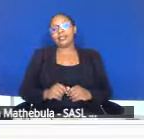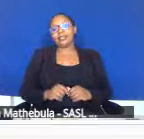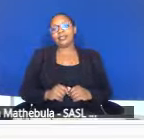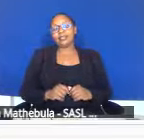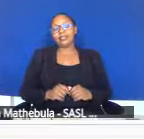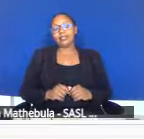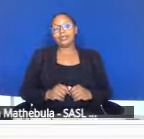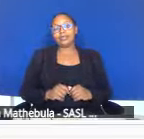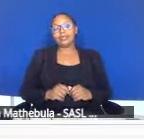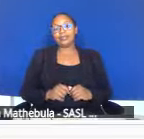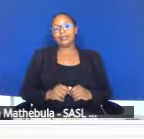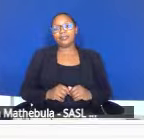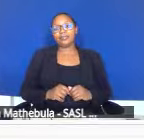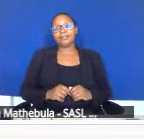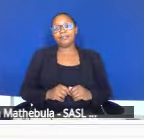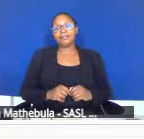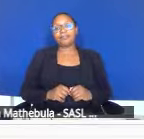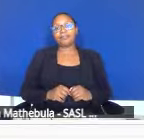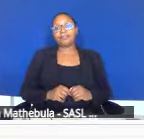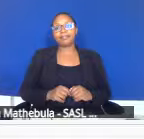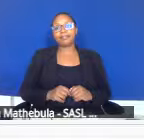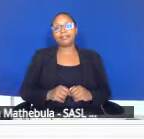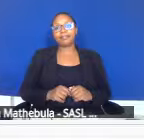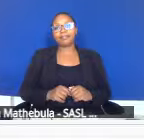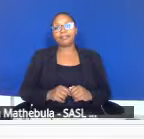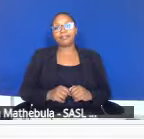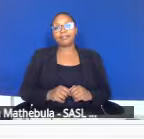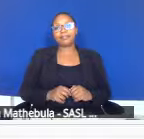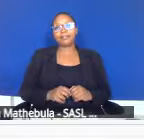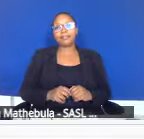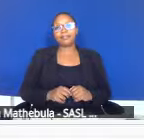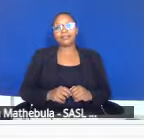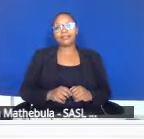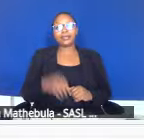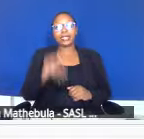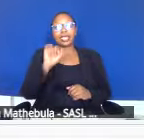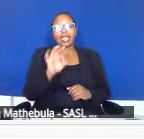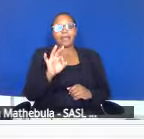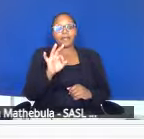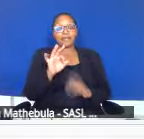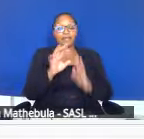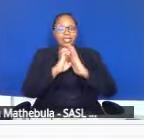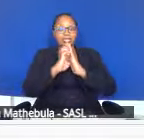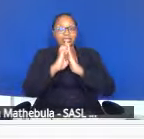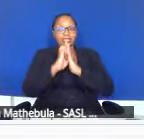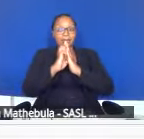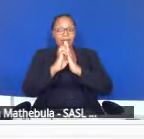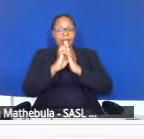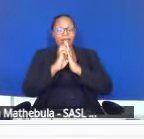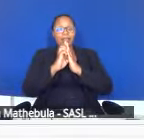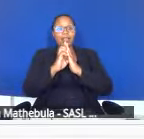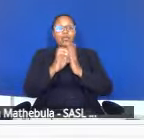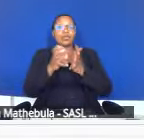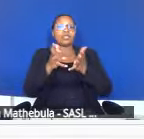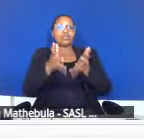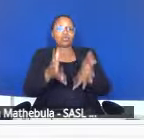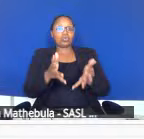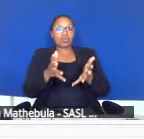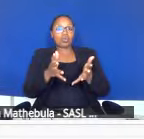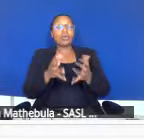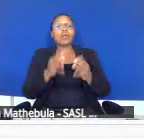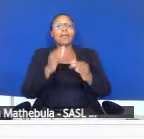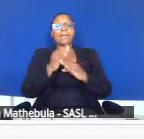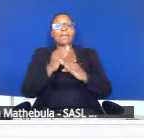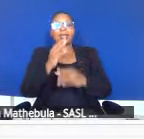in my case, it was like that. My parents stayed in